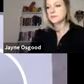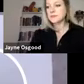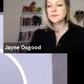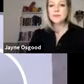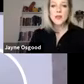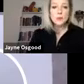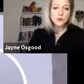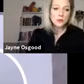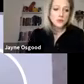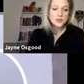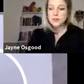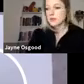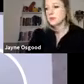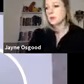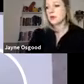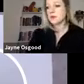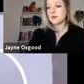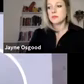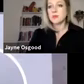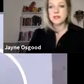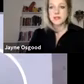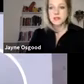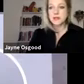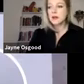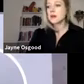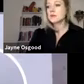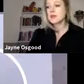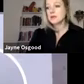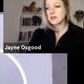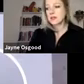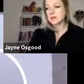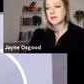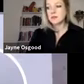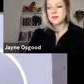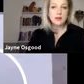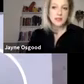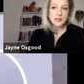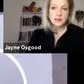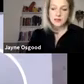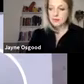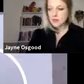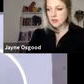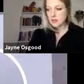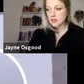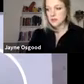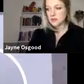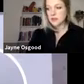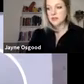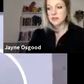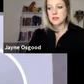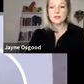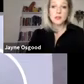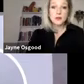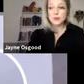Gender. And what I want to do is to propose some risky rereadings, rewritings and re-engagements